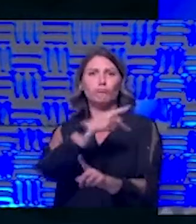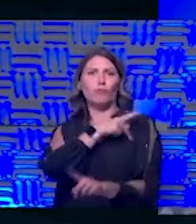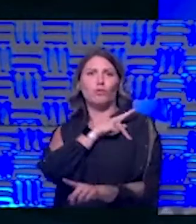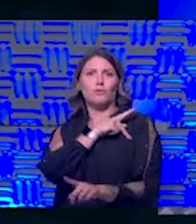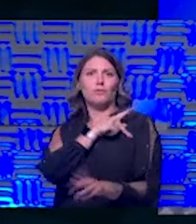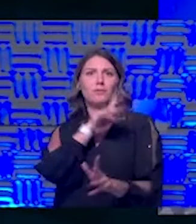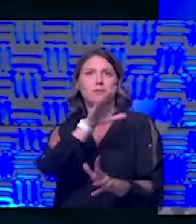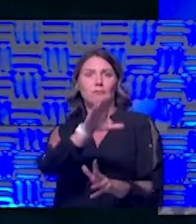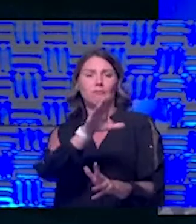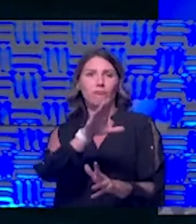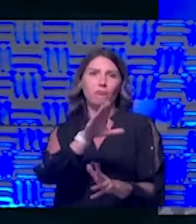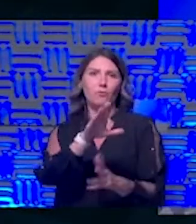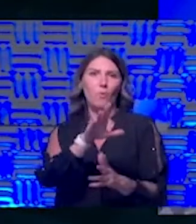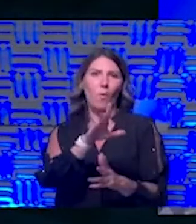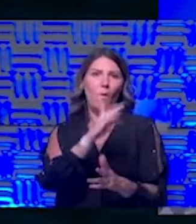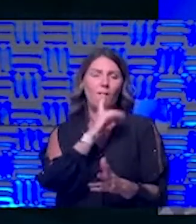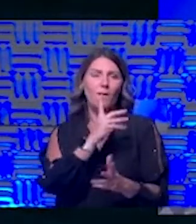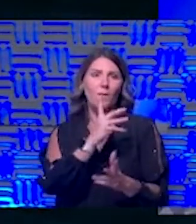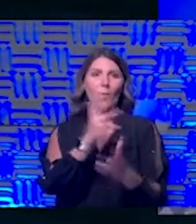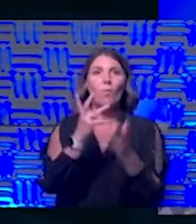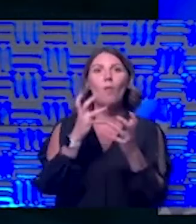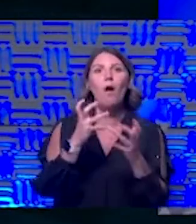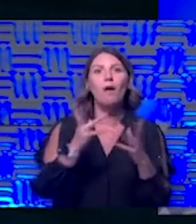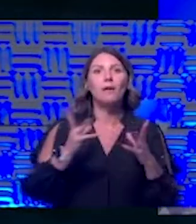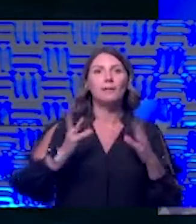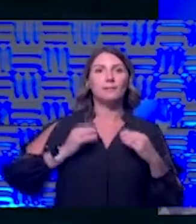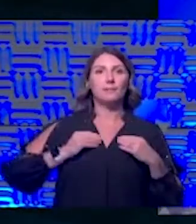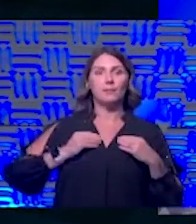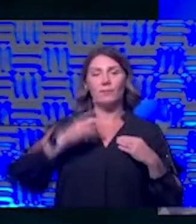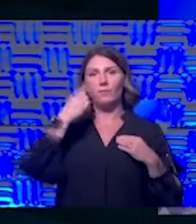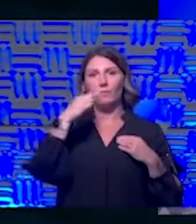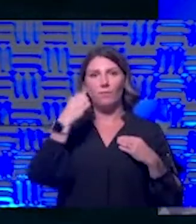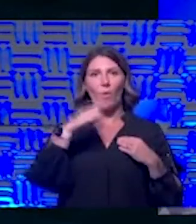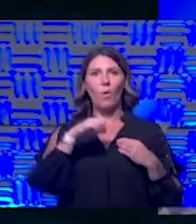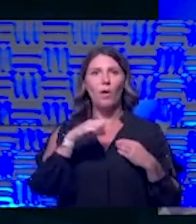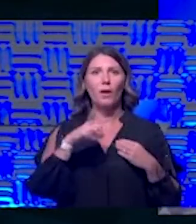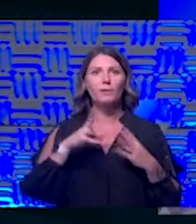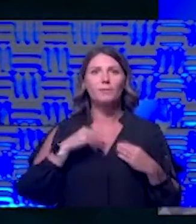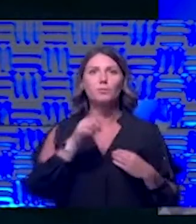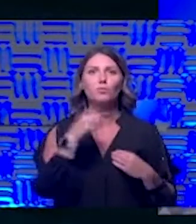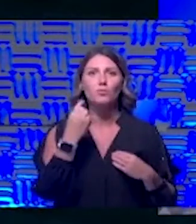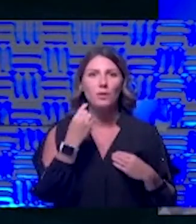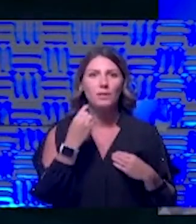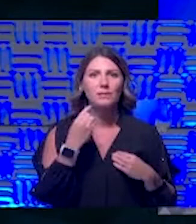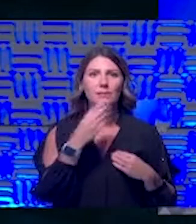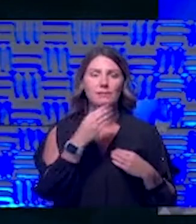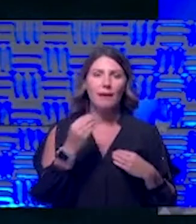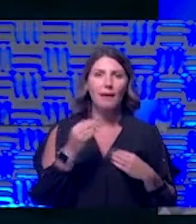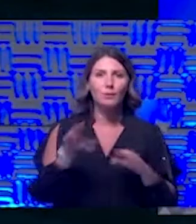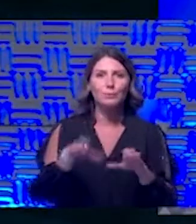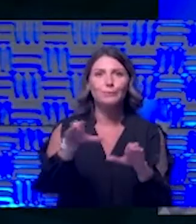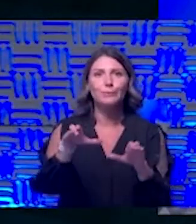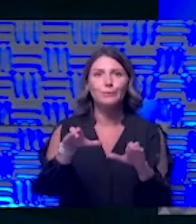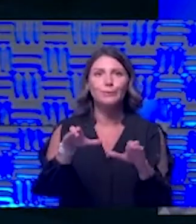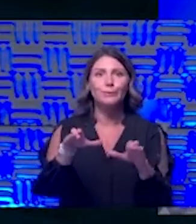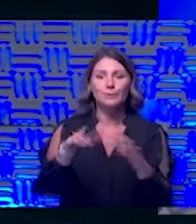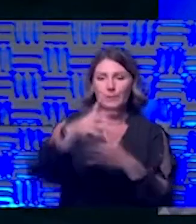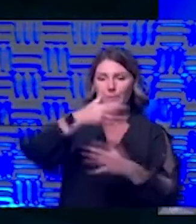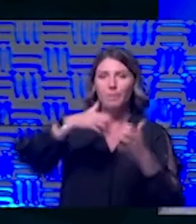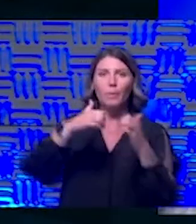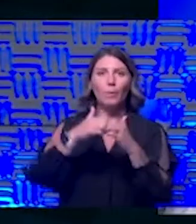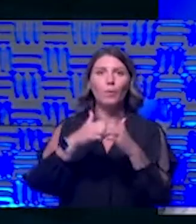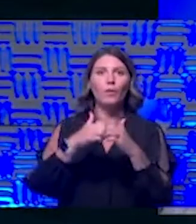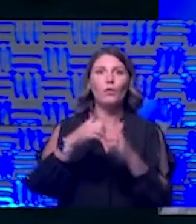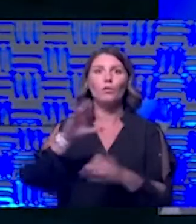much risk are you willing to entertain in order to do something with your grandkids? We were